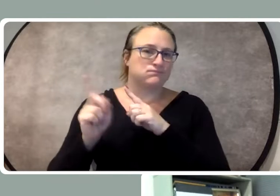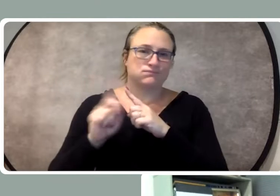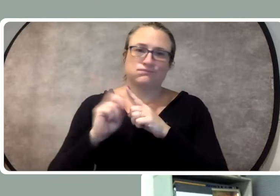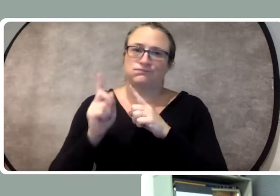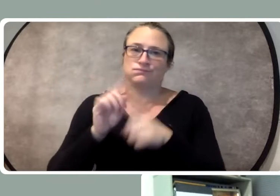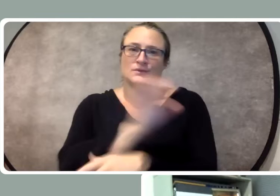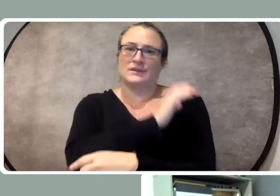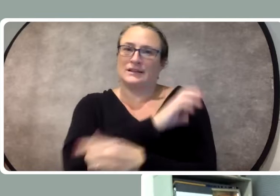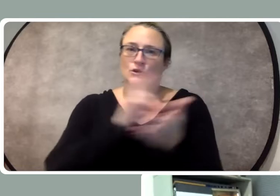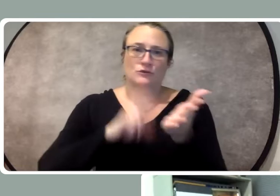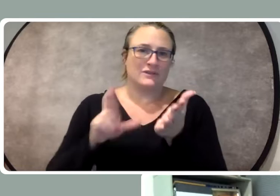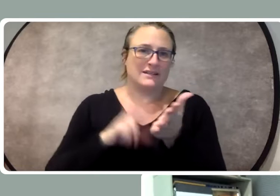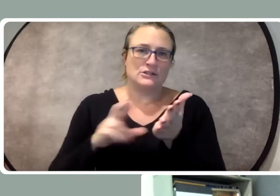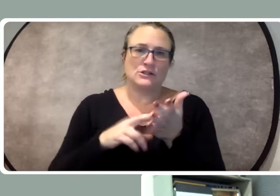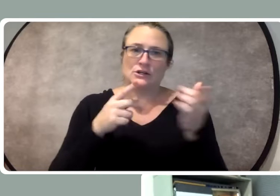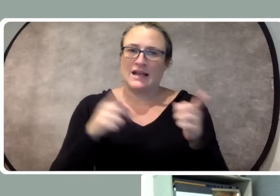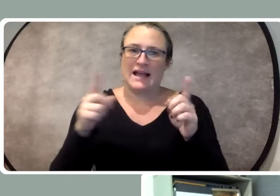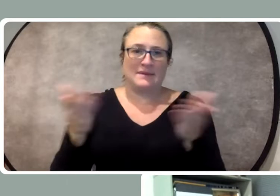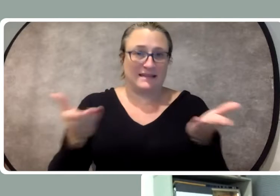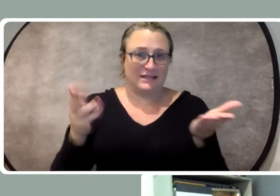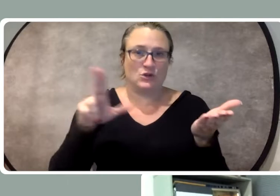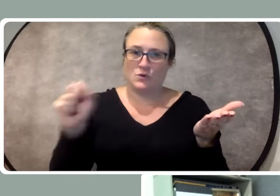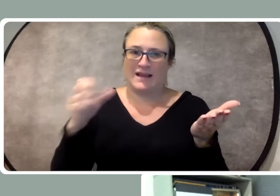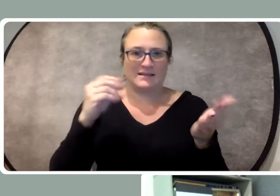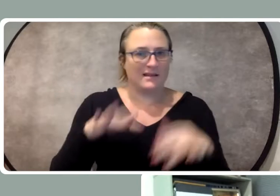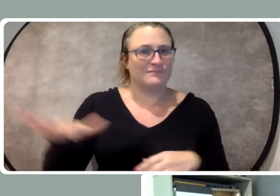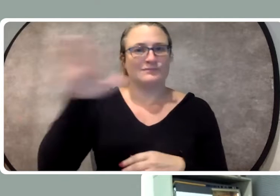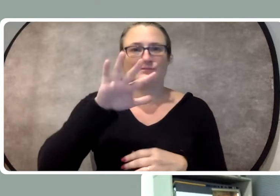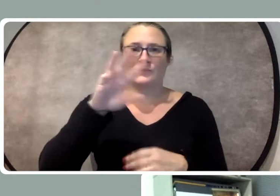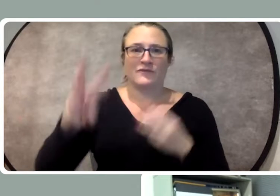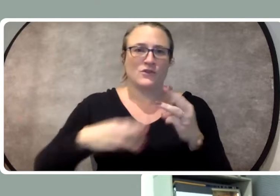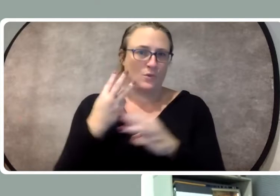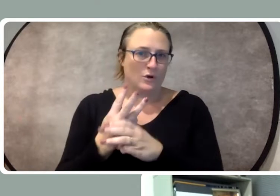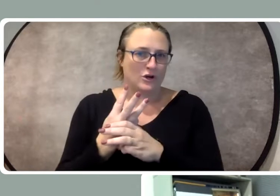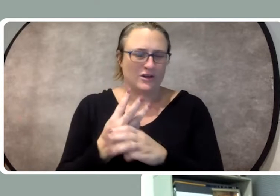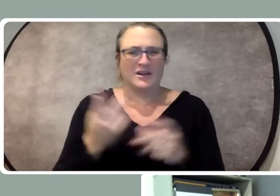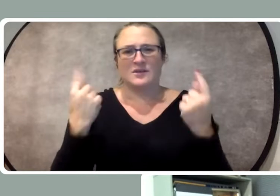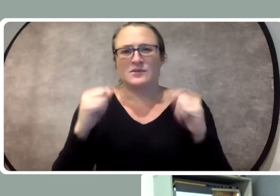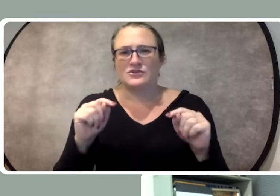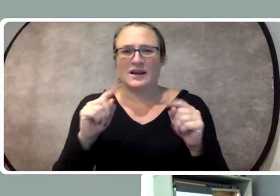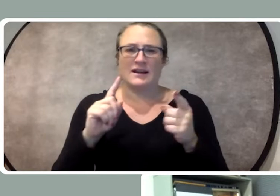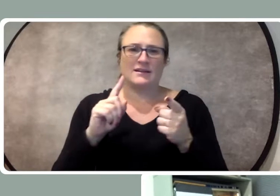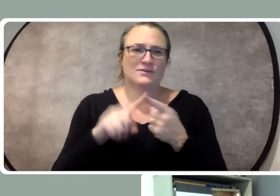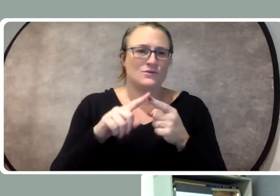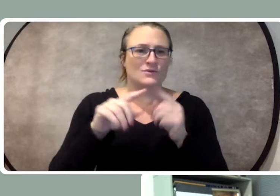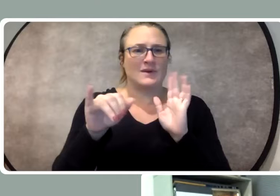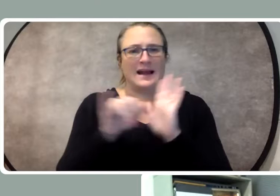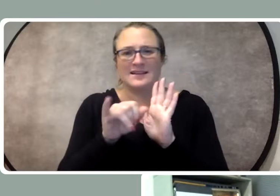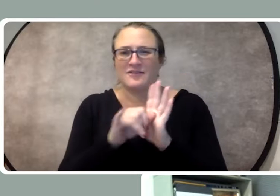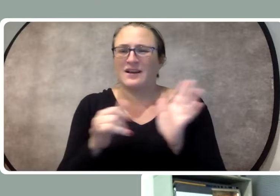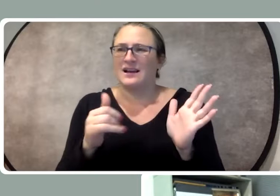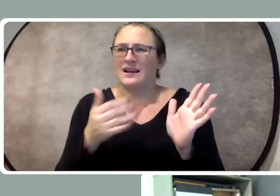research going on in the US and really all over the world to try to identify smarter ways,